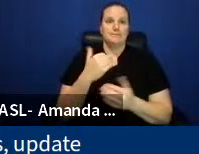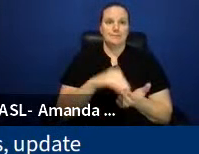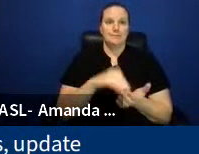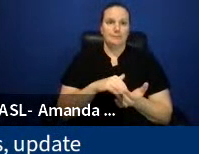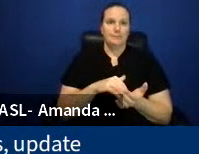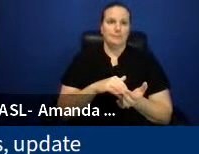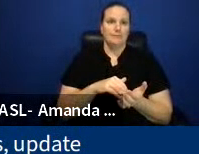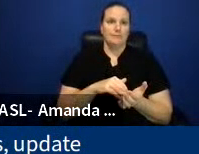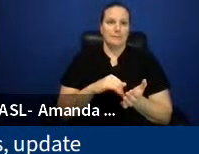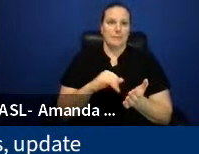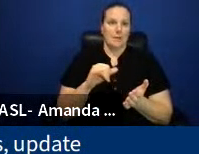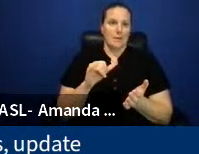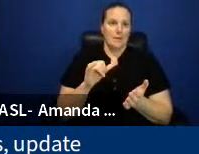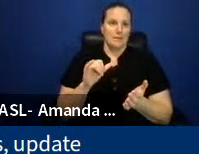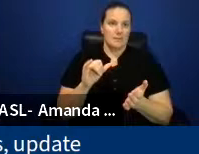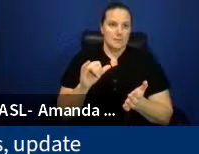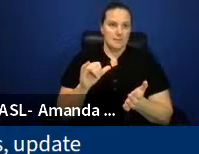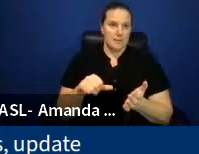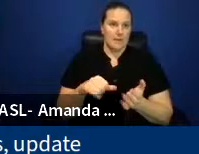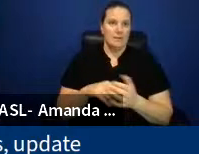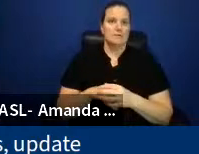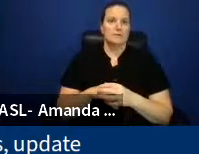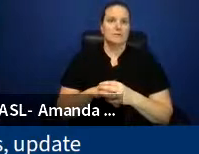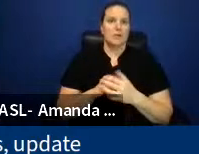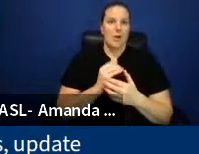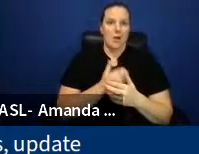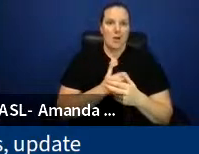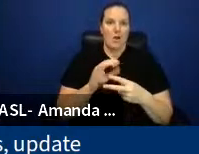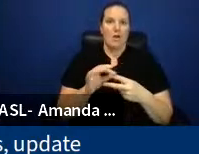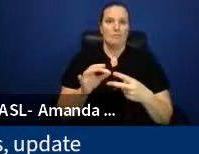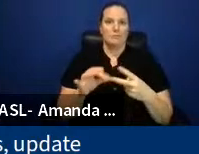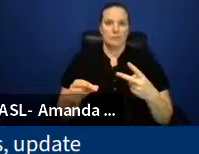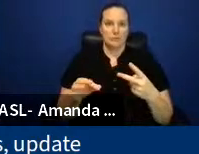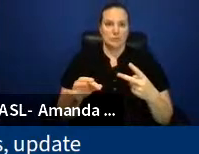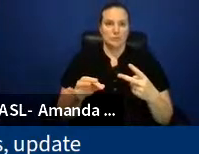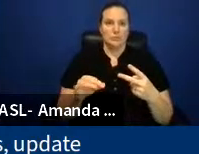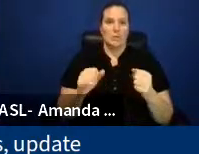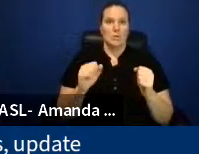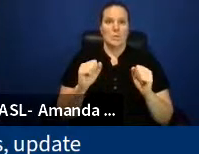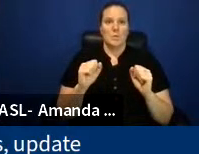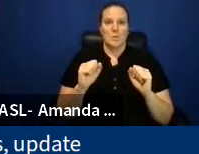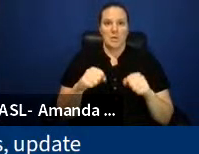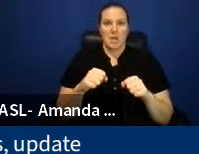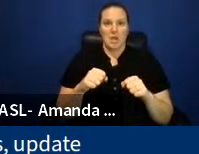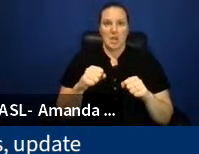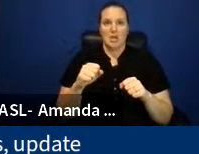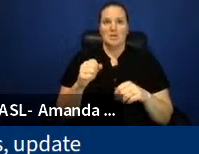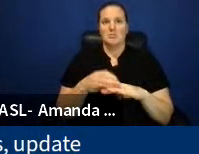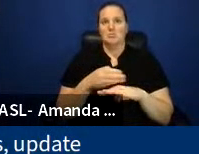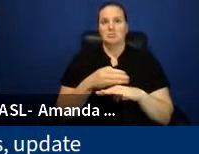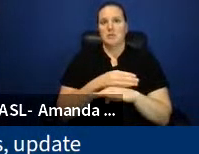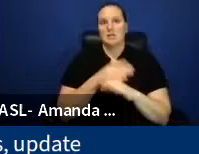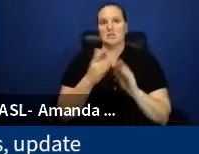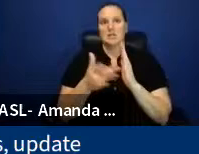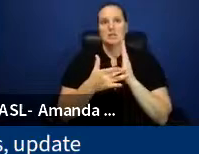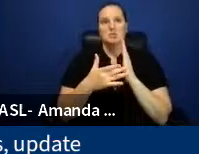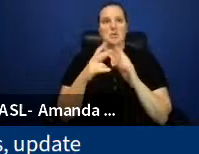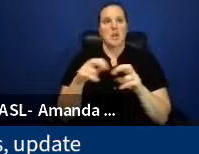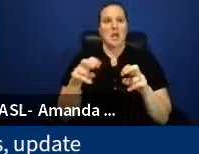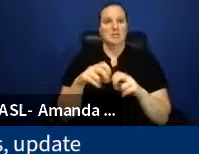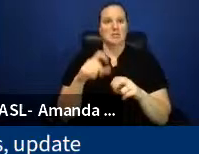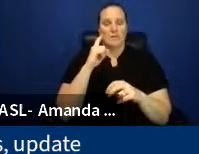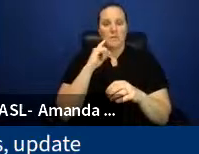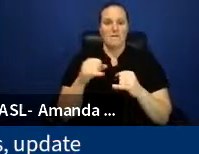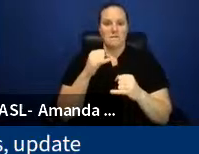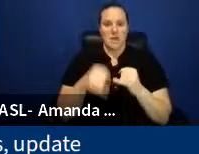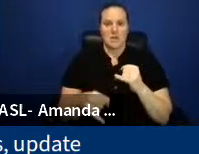about our options so we can update our technical analysis for the final step